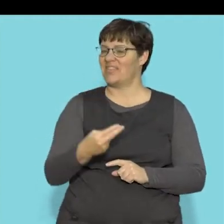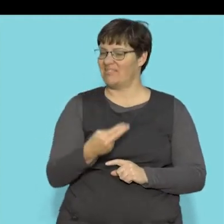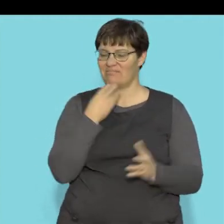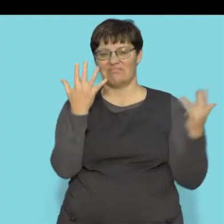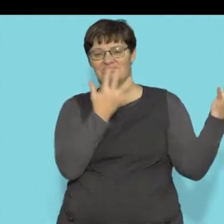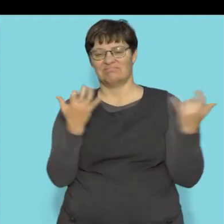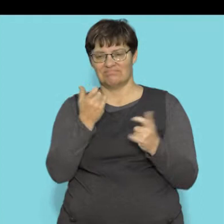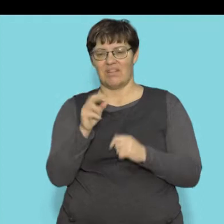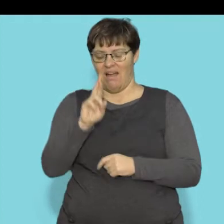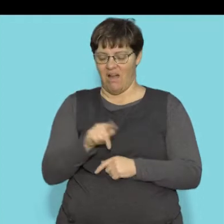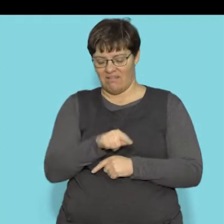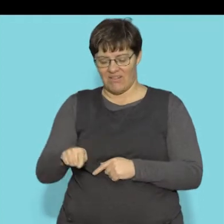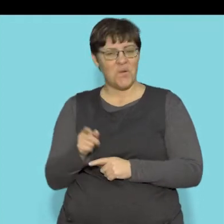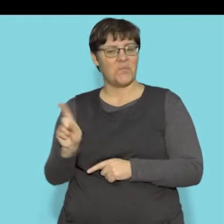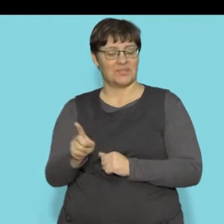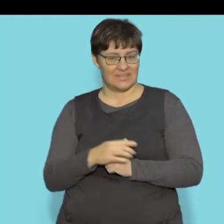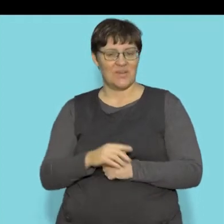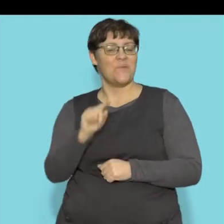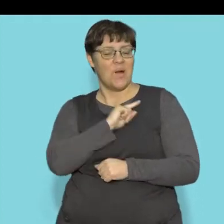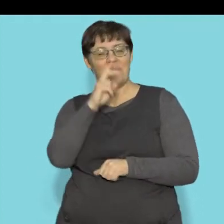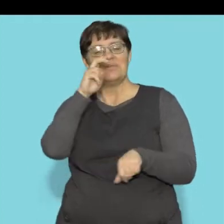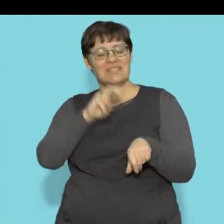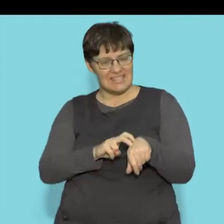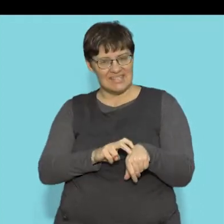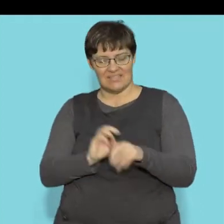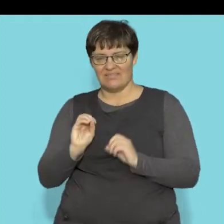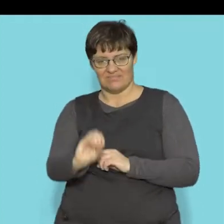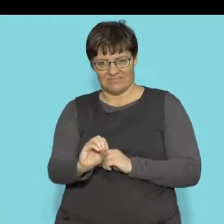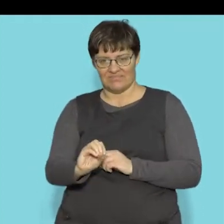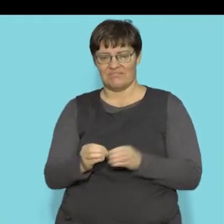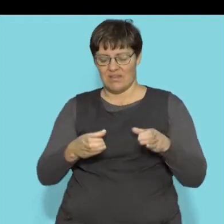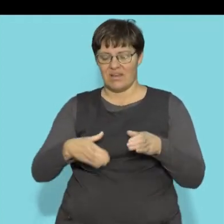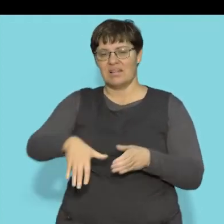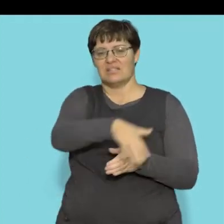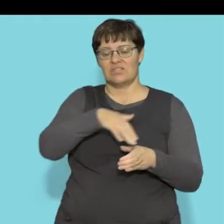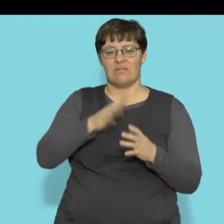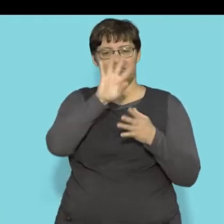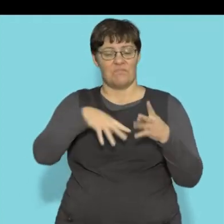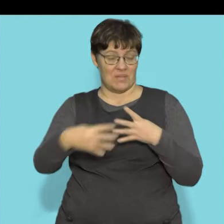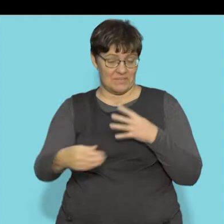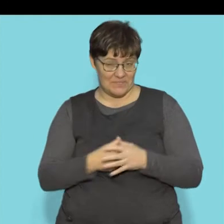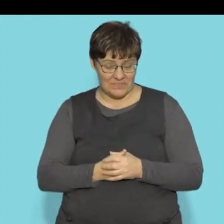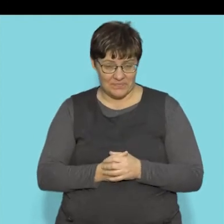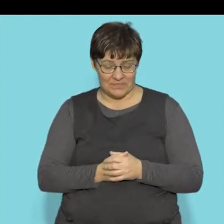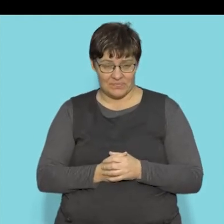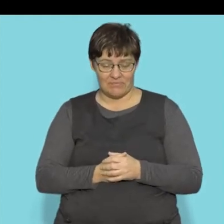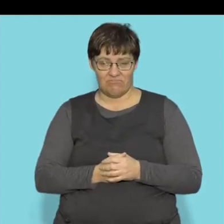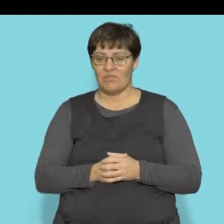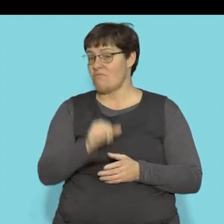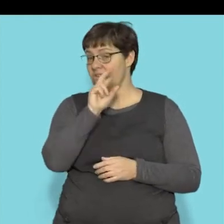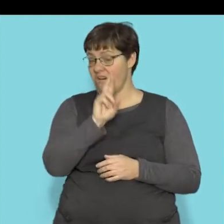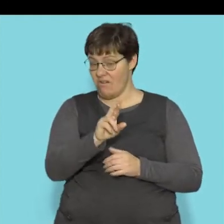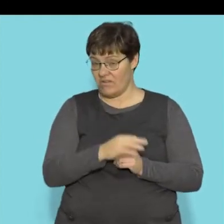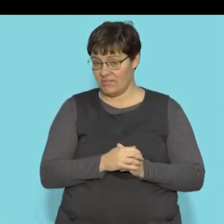Pythagoras to work out what my r is, as I do need my r to fill into my surface area formula. So let's